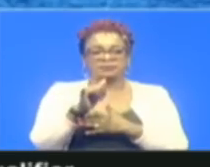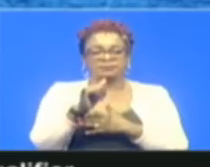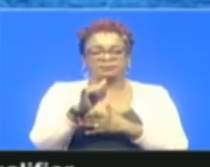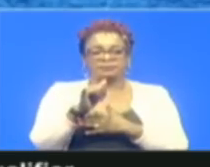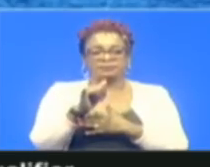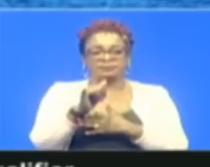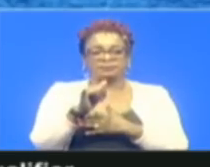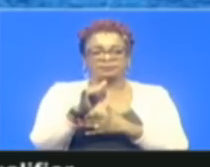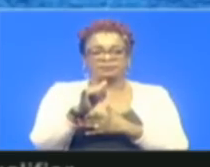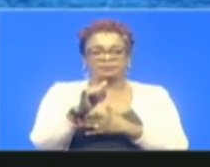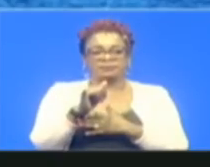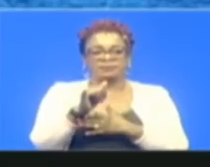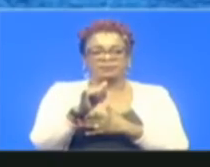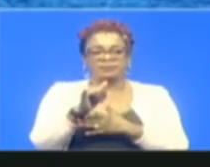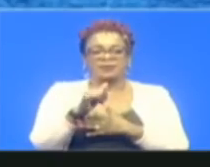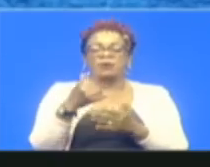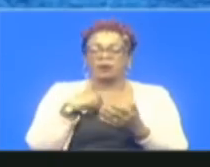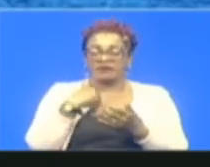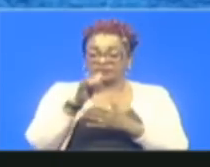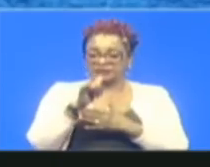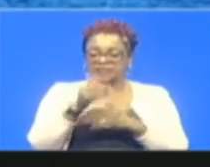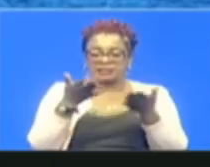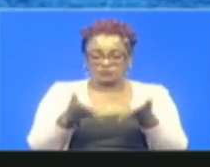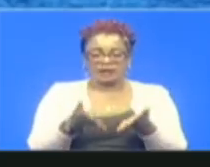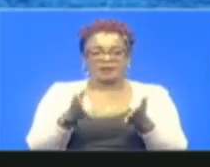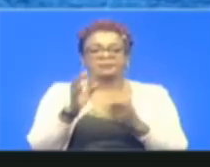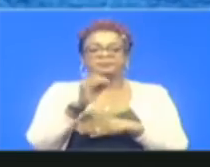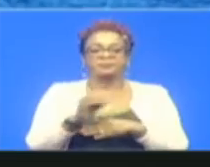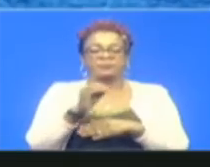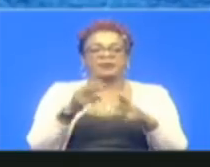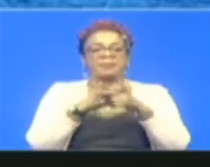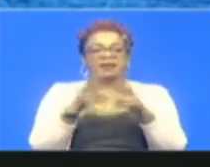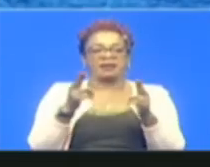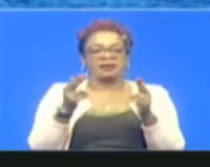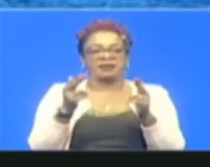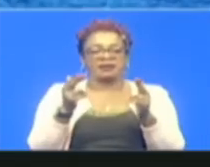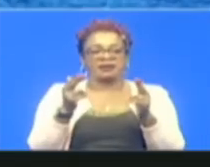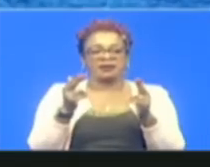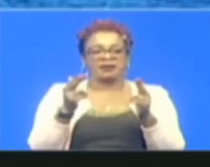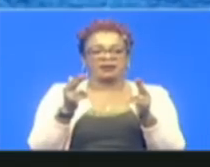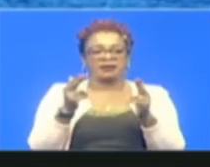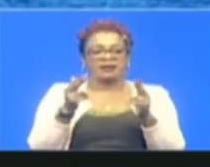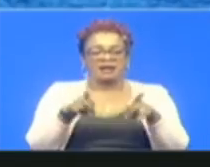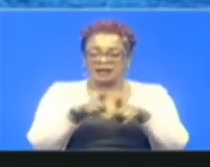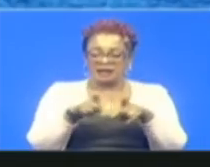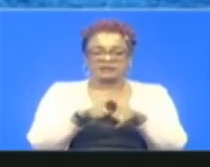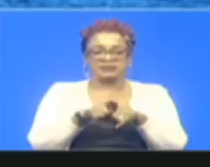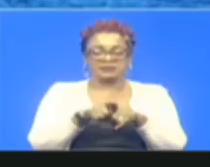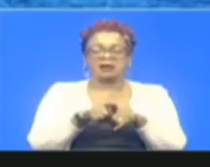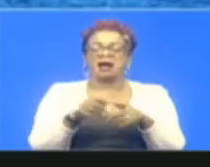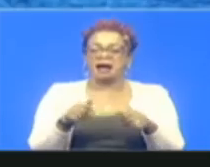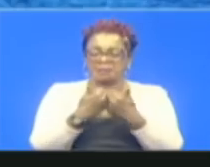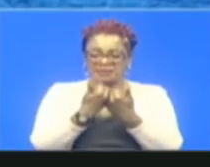water. A clock was put on it and the countdown to day zero began. This news went like wildfire in the whole